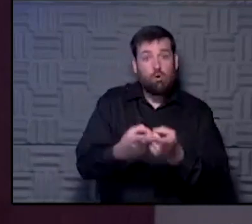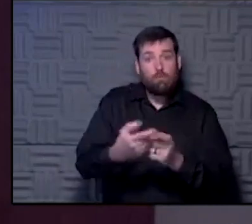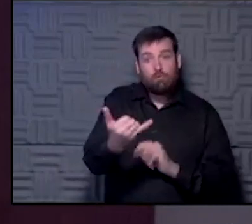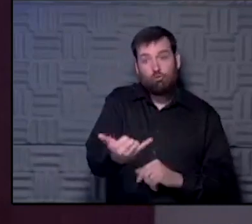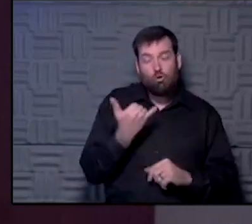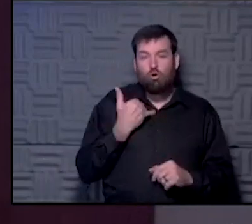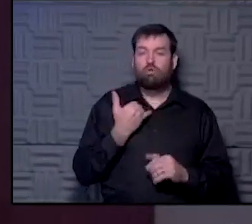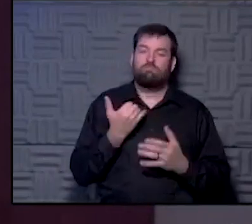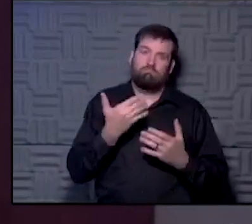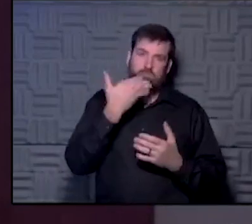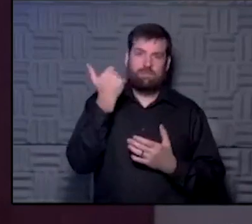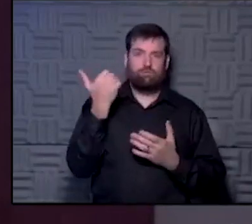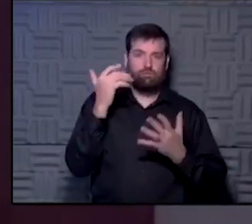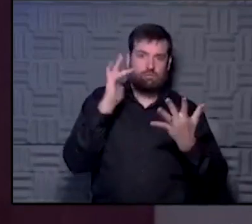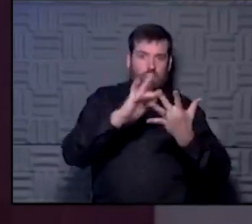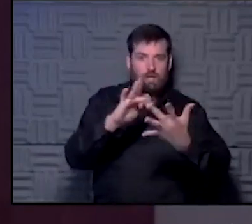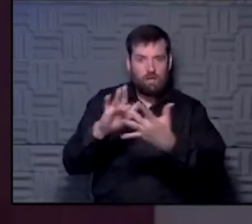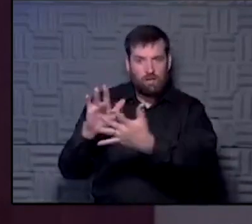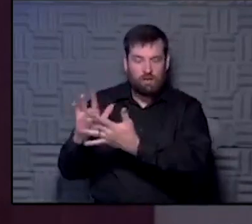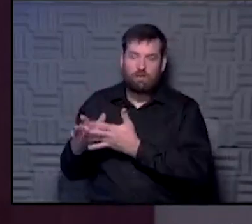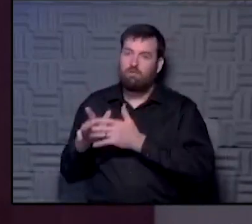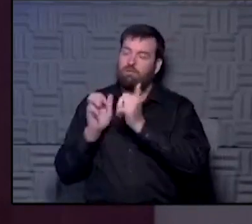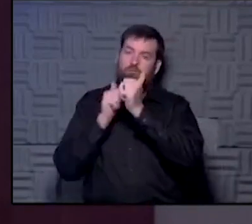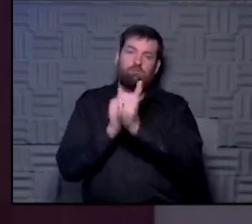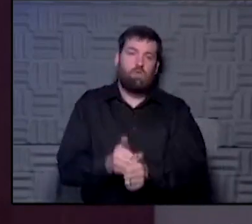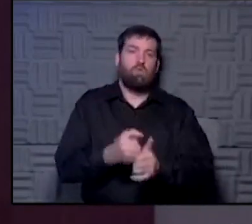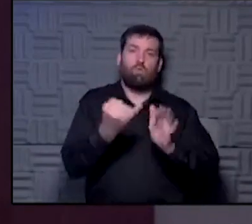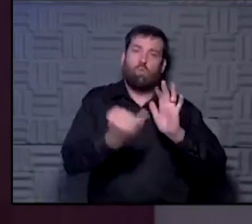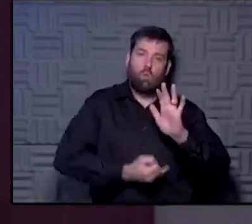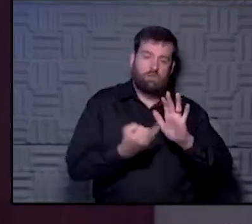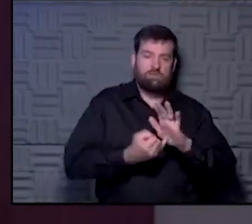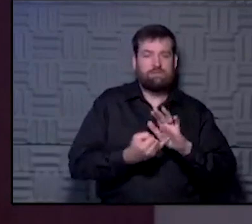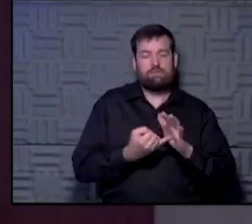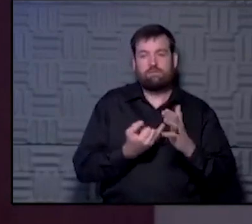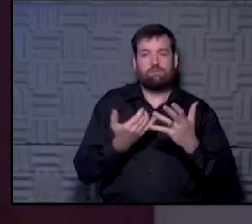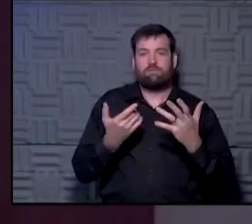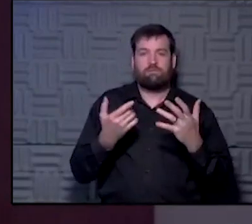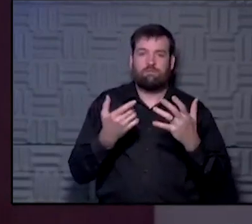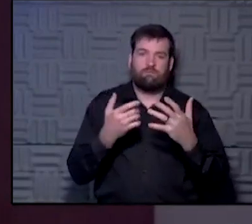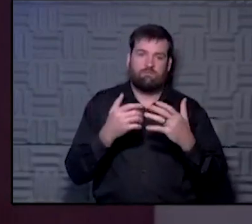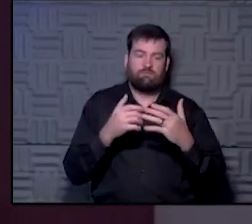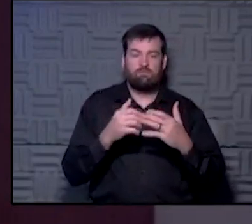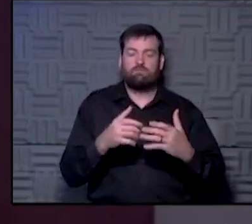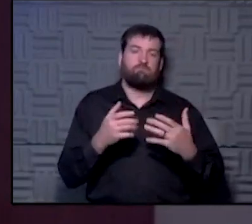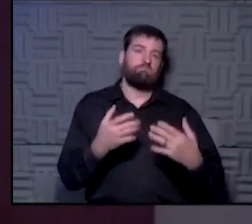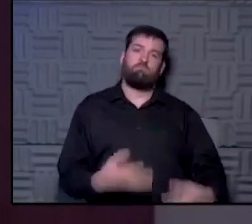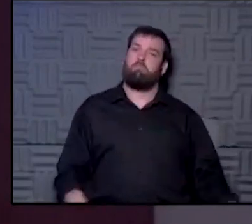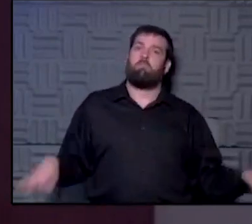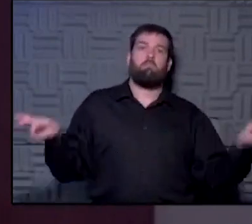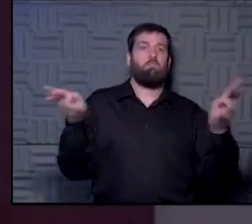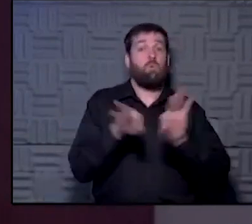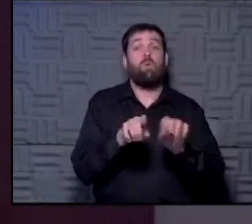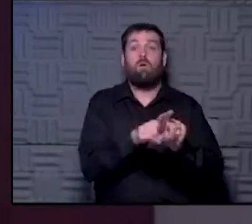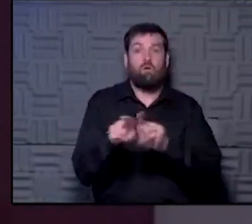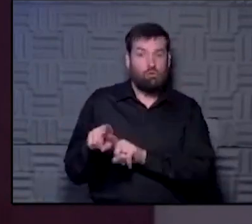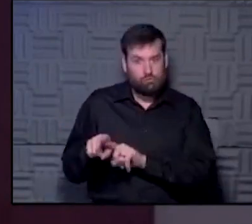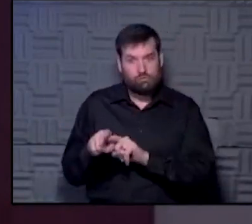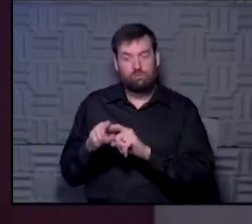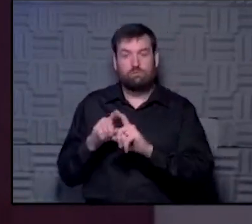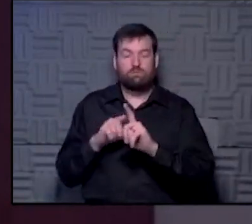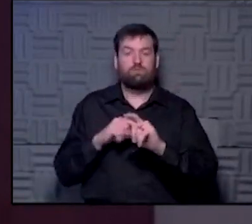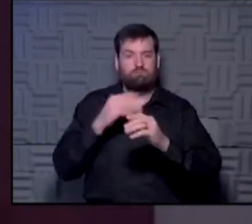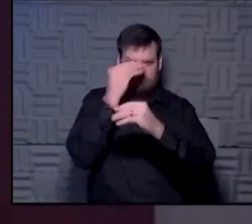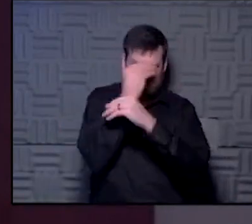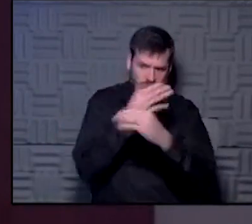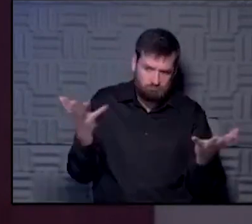that contact information for us. Please follow quarantine and isolation guidelines. Those things make a tremendous difference. We would also encourage people to go ahead and